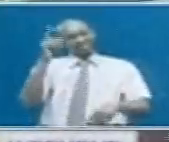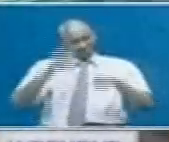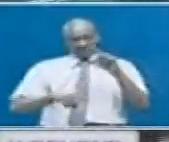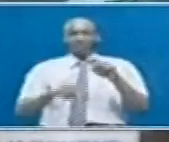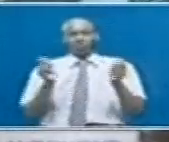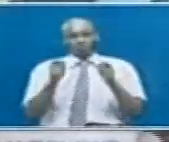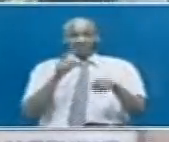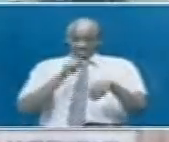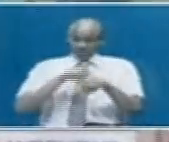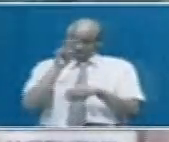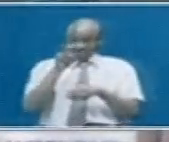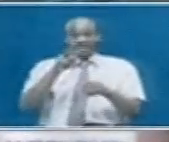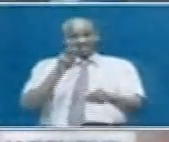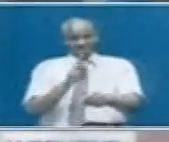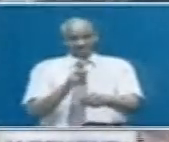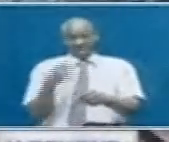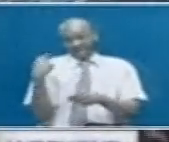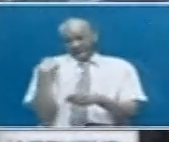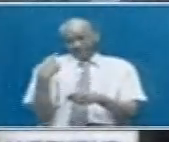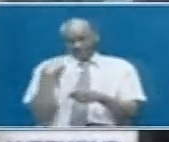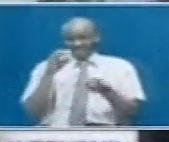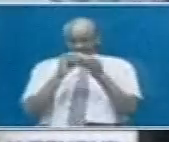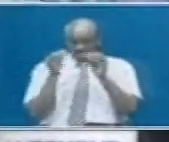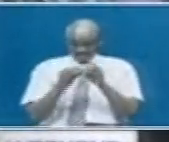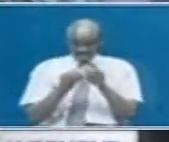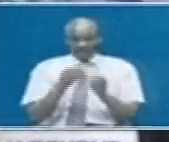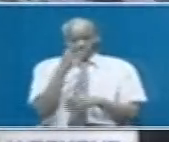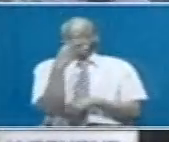katika kitabu cha Numbers 23 fungo lake la